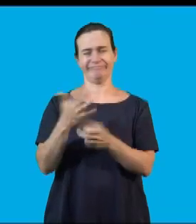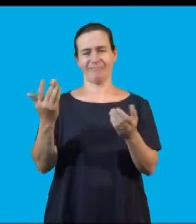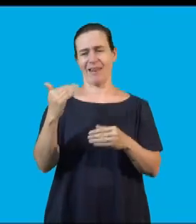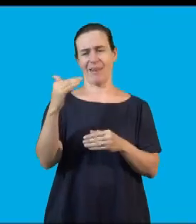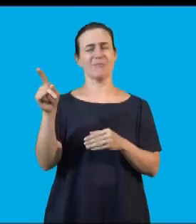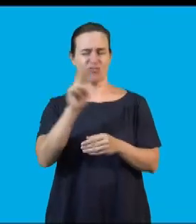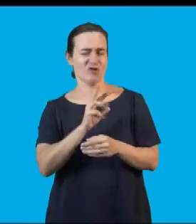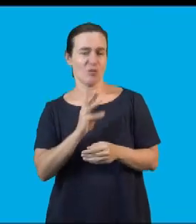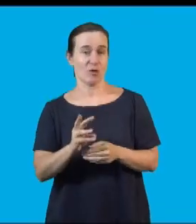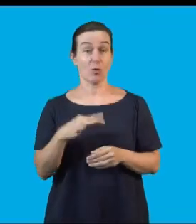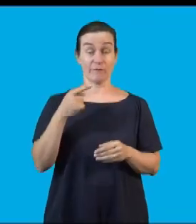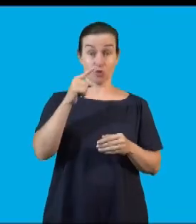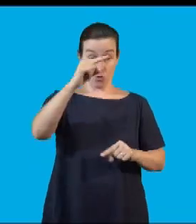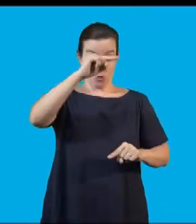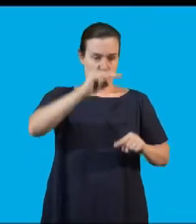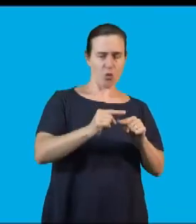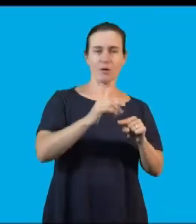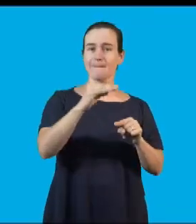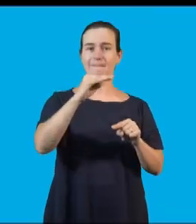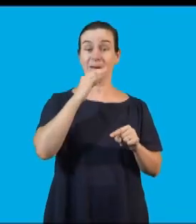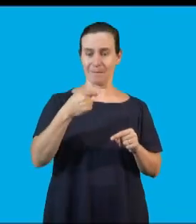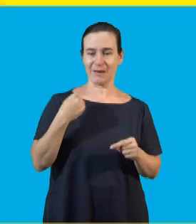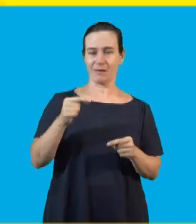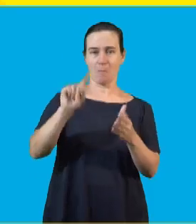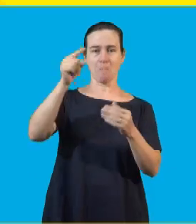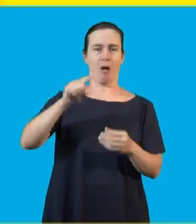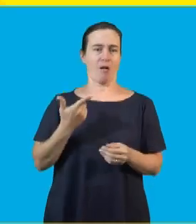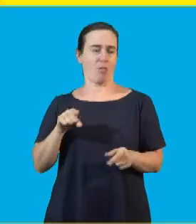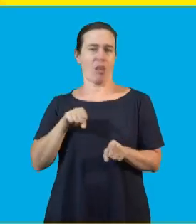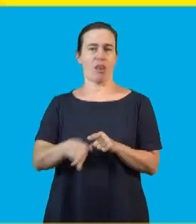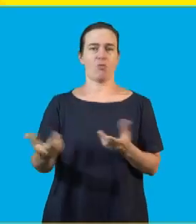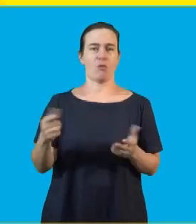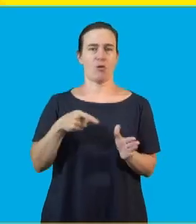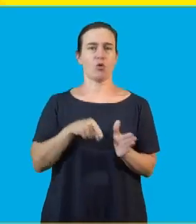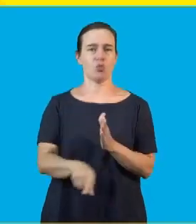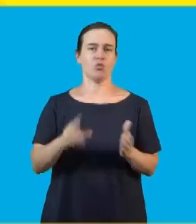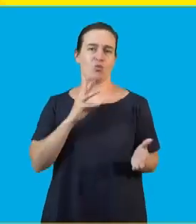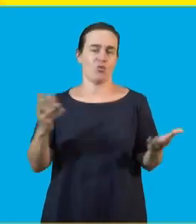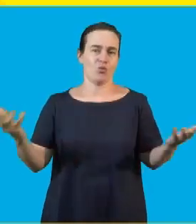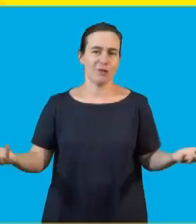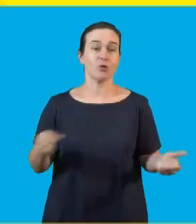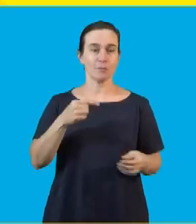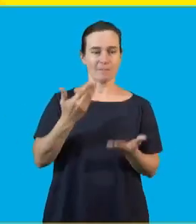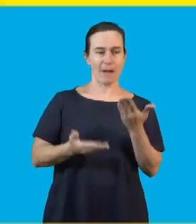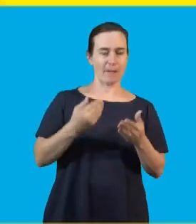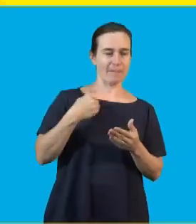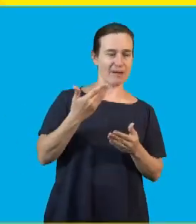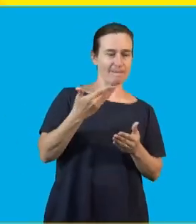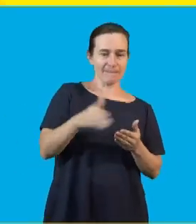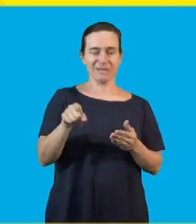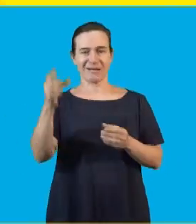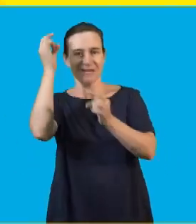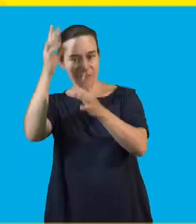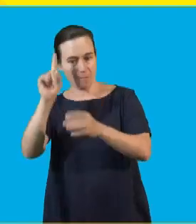your responses are too short, you will penalize yourself because your writing will lack the detail that